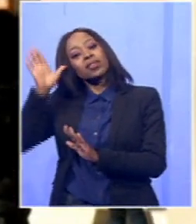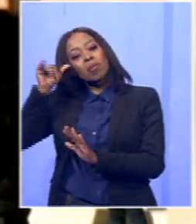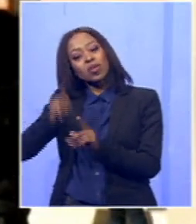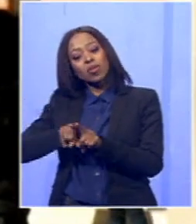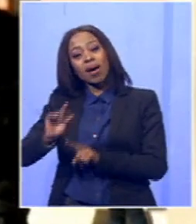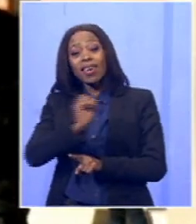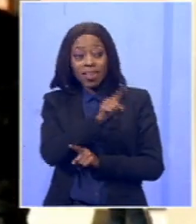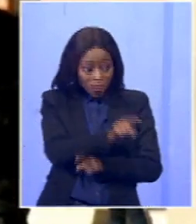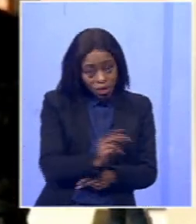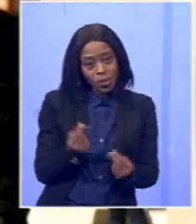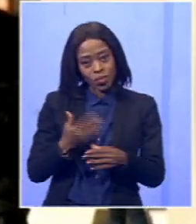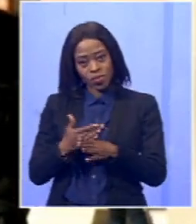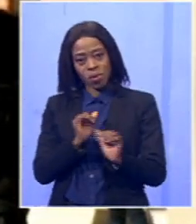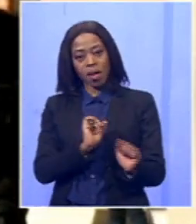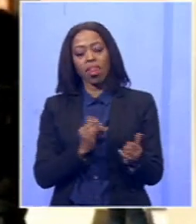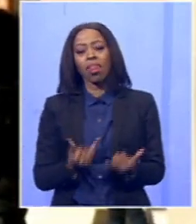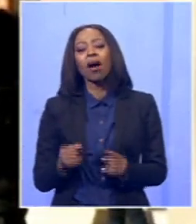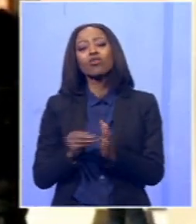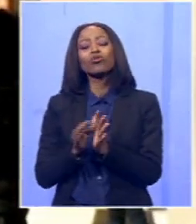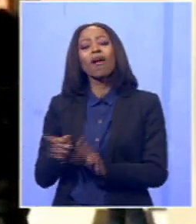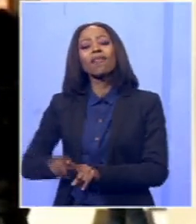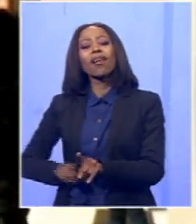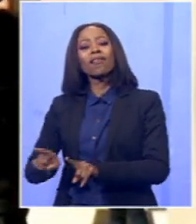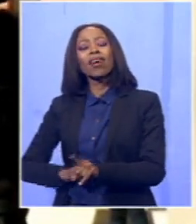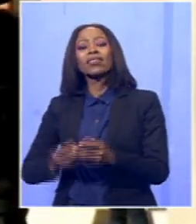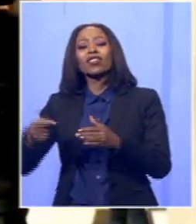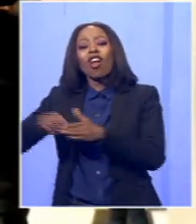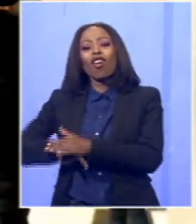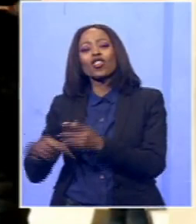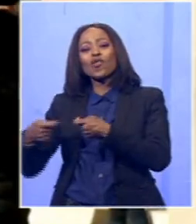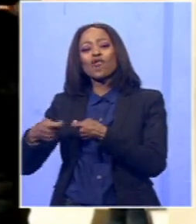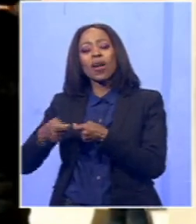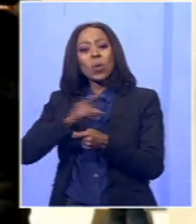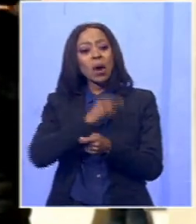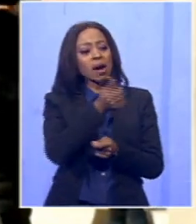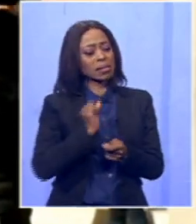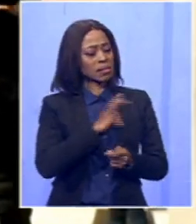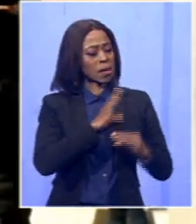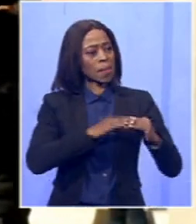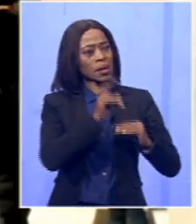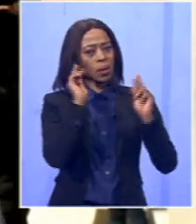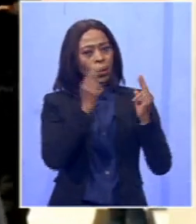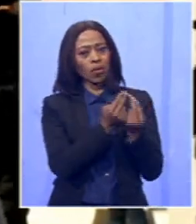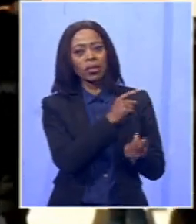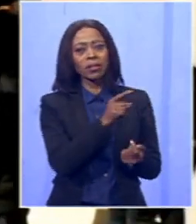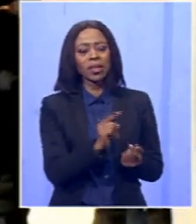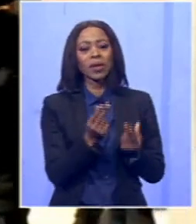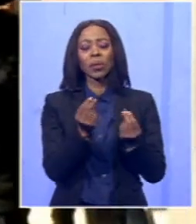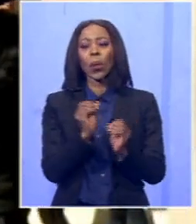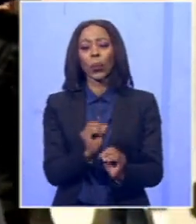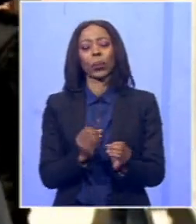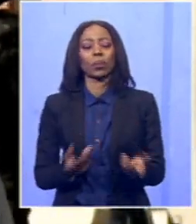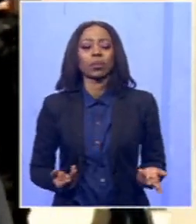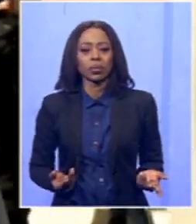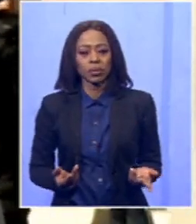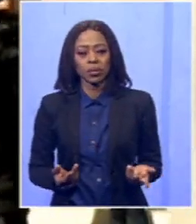been doing their jobs. And students are failing, they're forfeiting their funding because officials of the university are not doing what they're supposed to